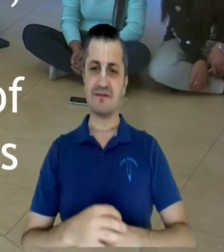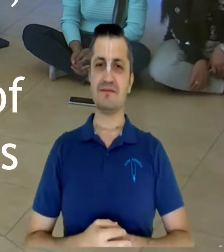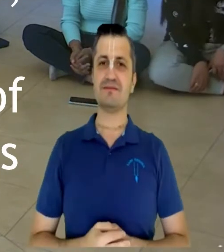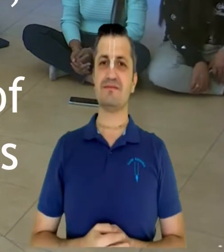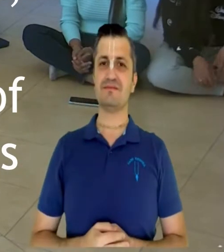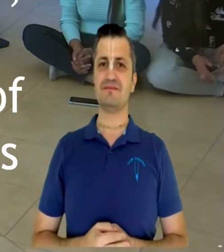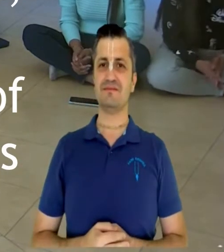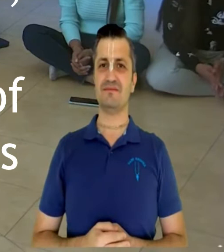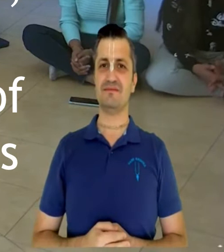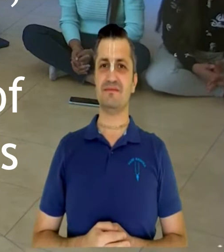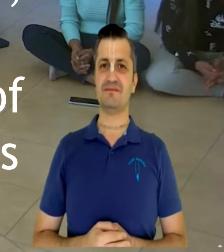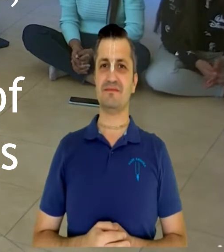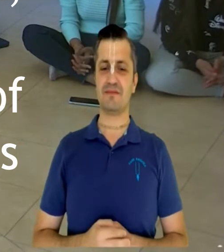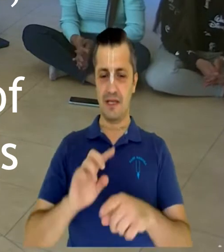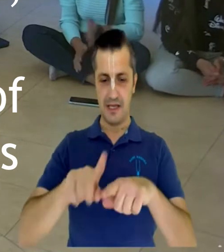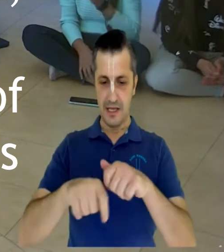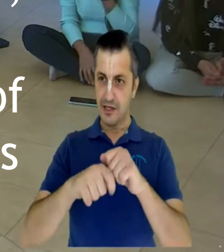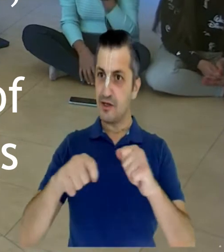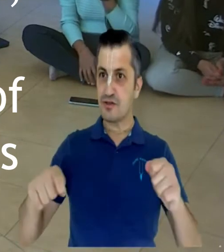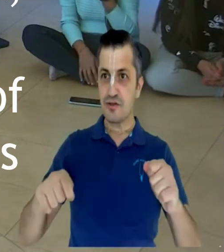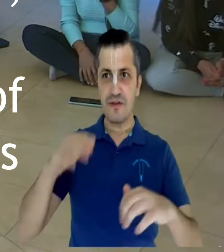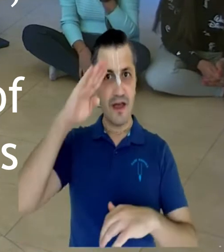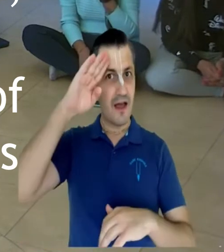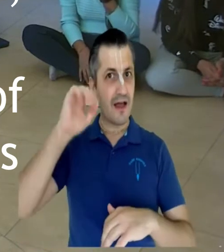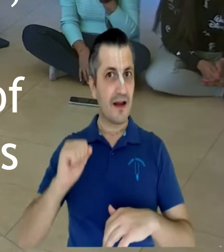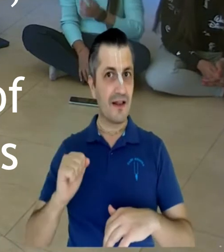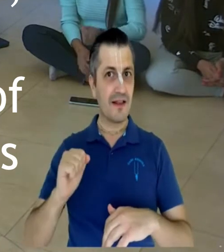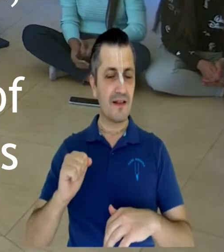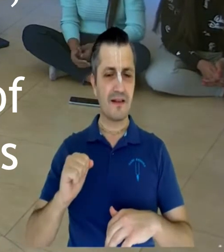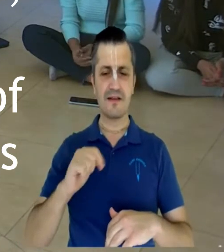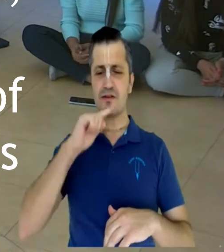Yasodanandana Braja Janaranjana